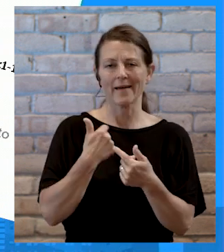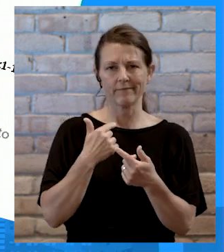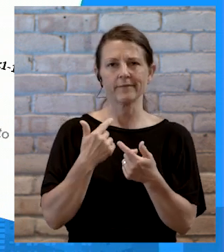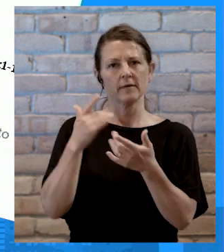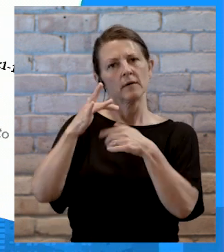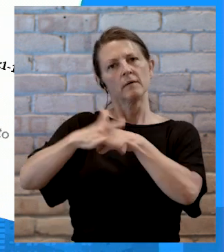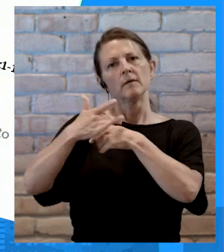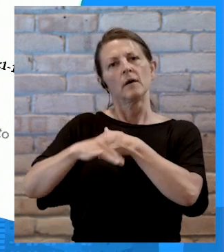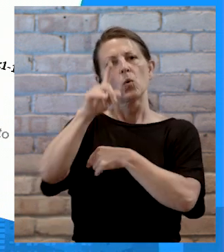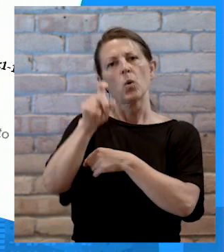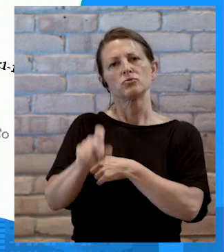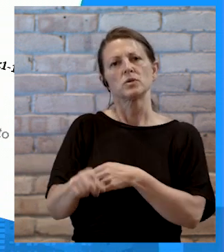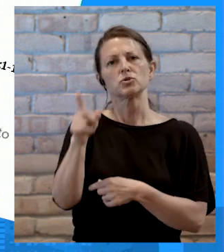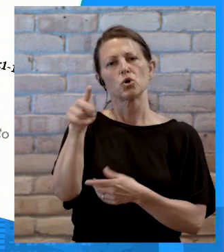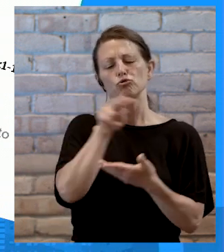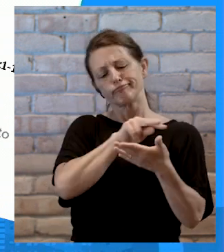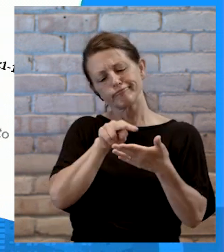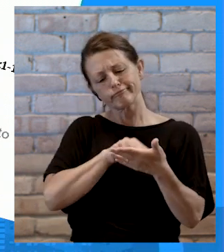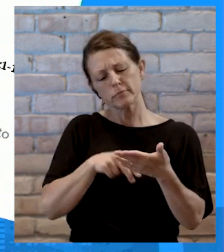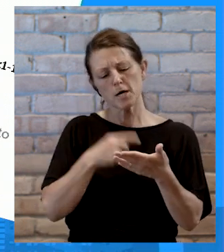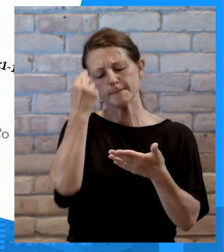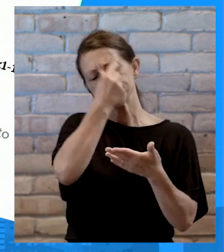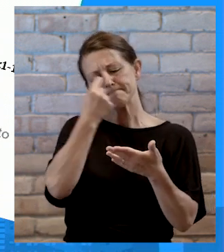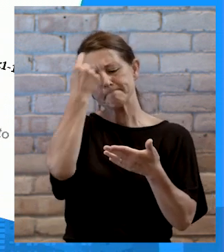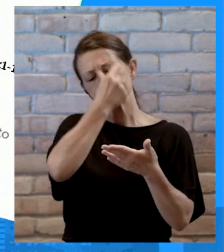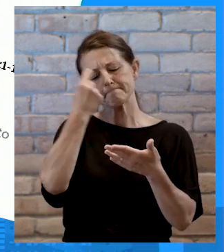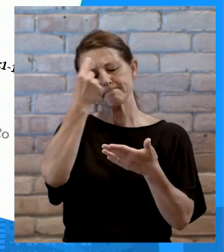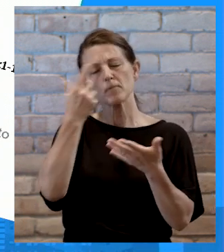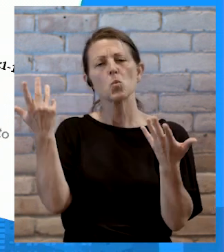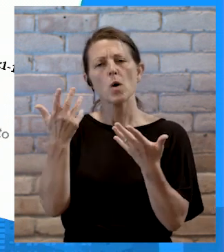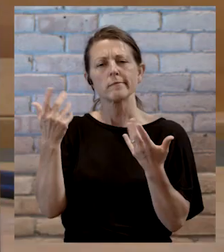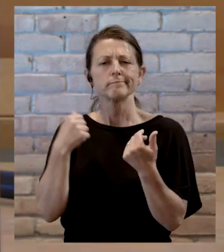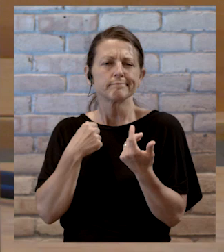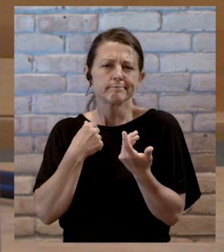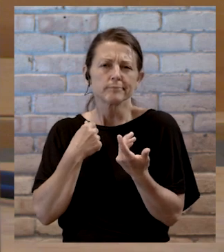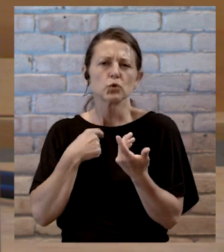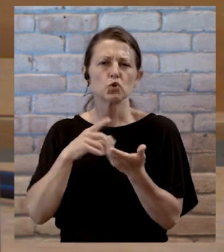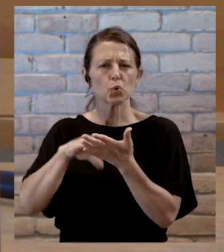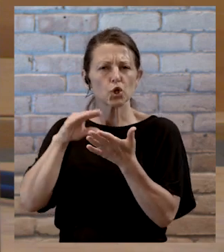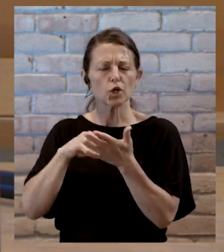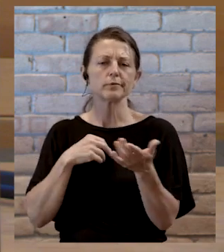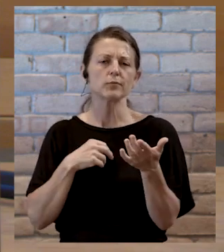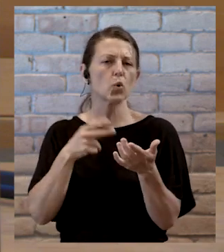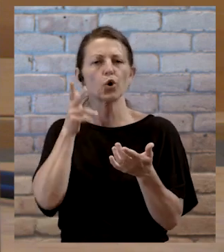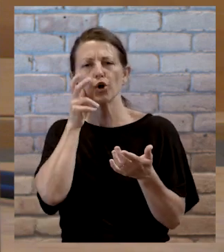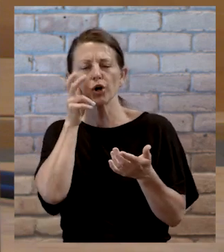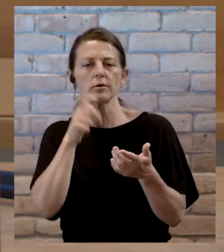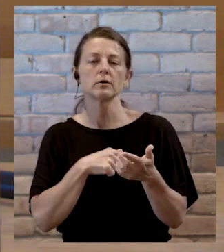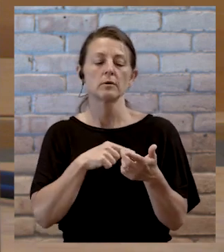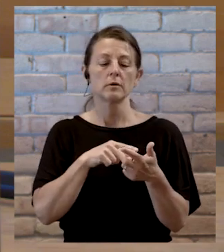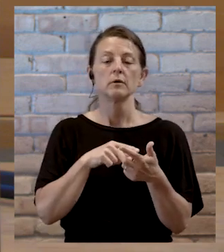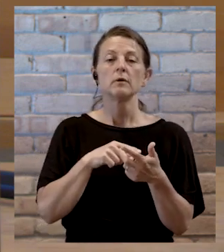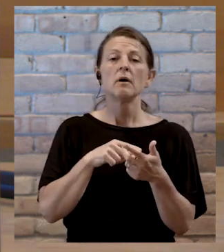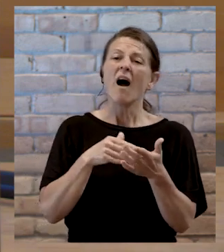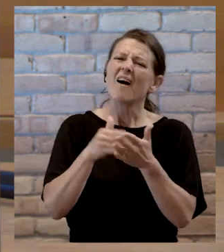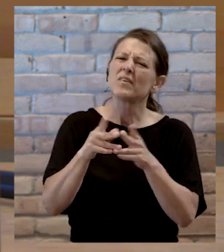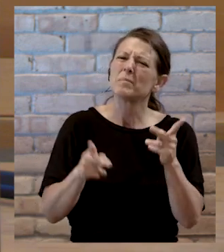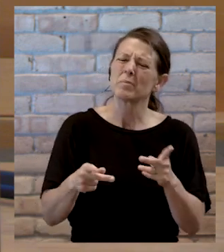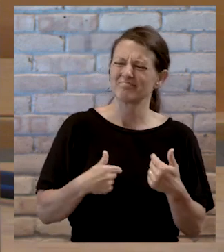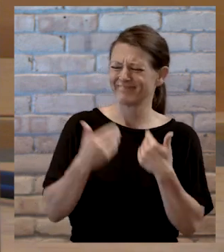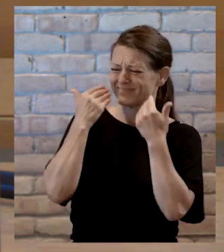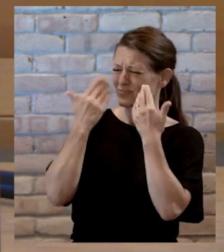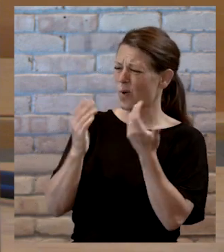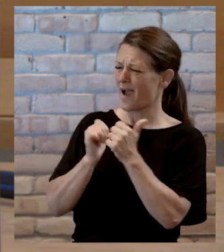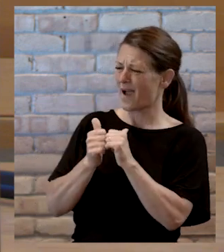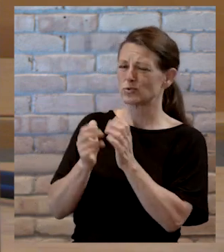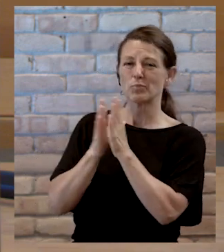help you to reflect on what you heard in the message. And one of the things I hear from people all the time is, I don't know how to pray. And so we make it